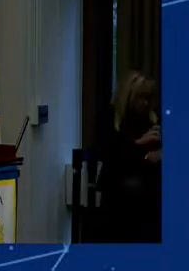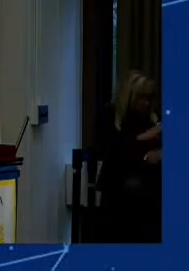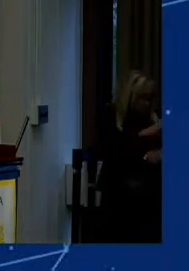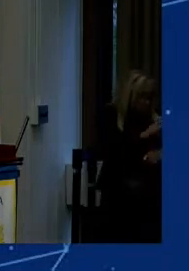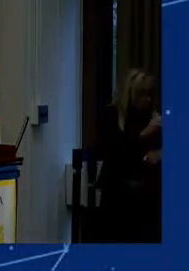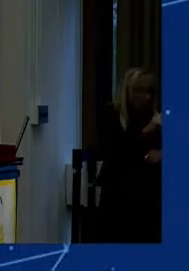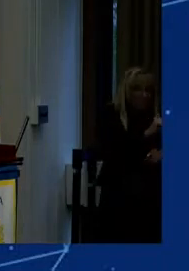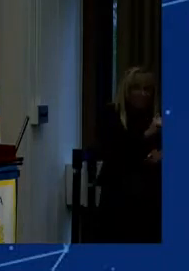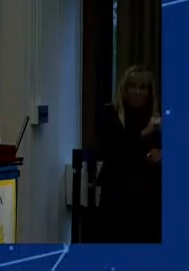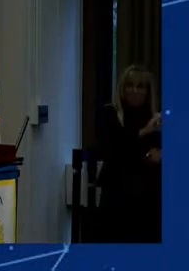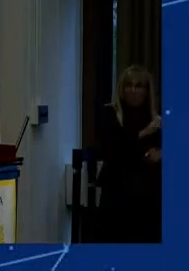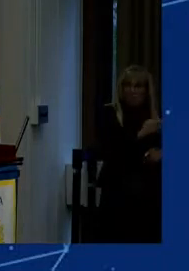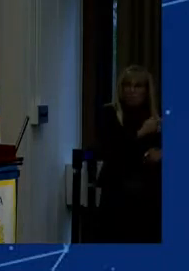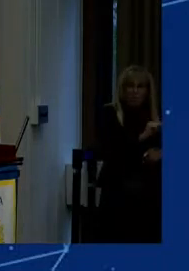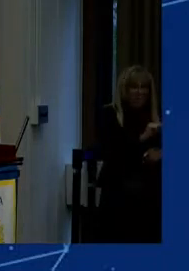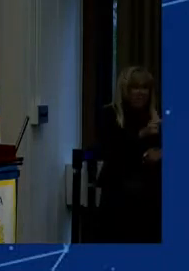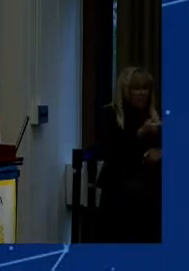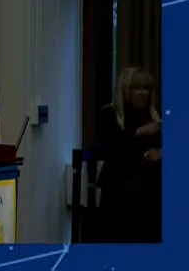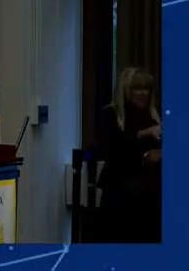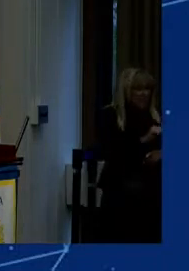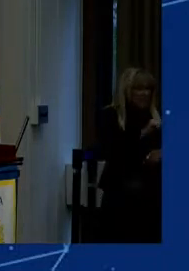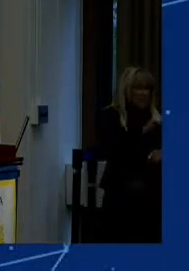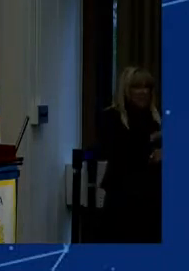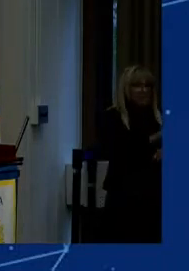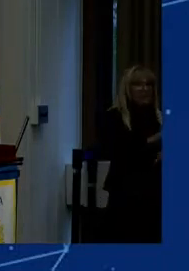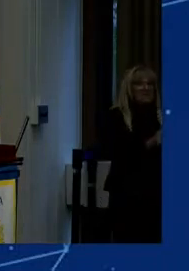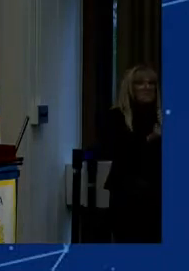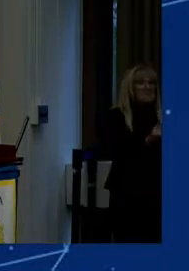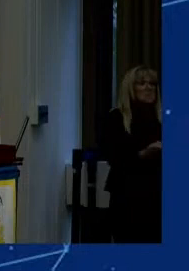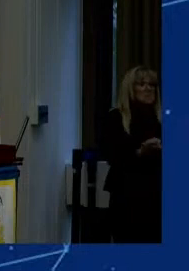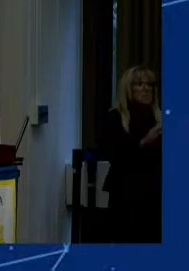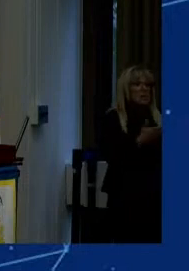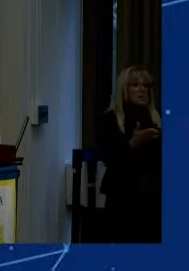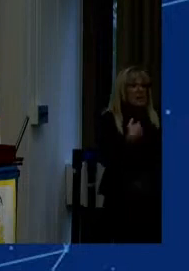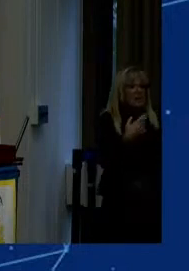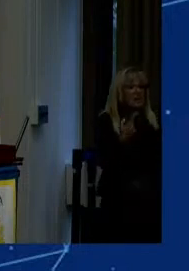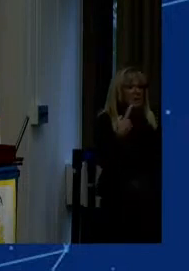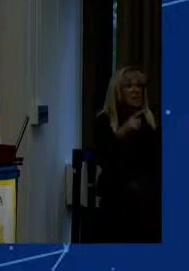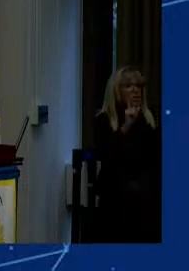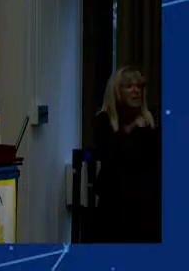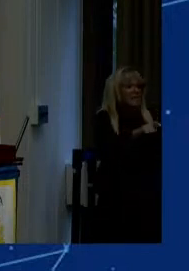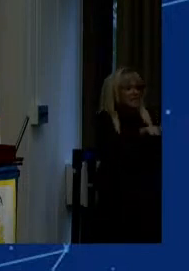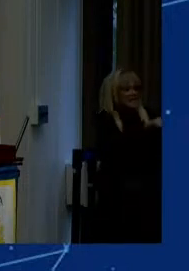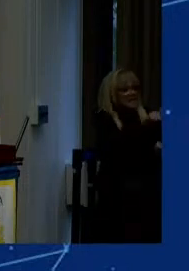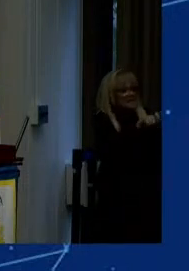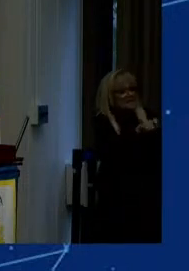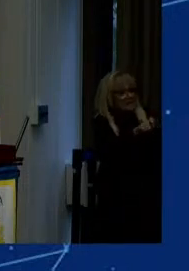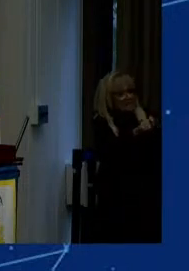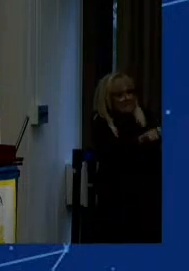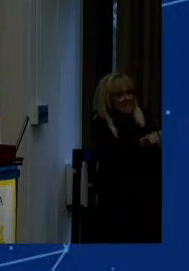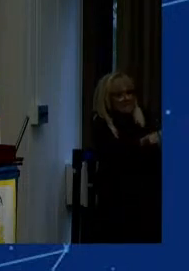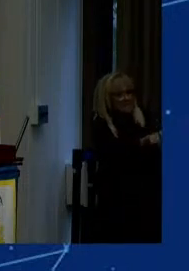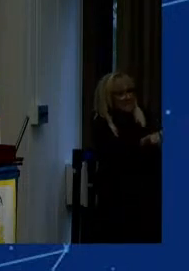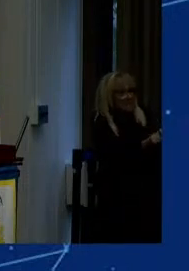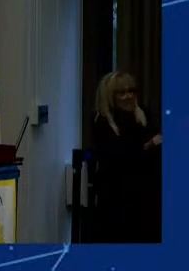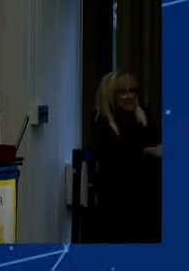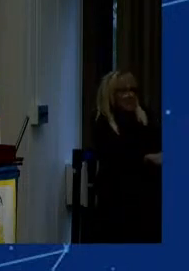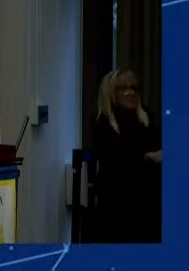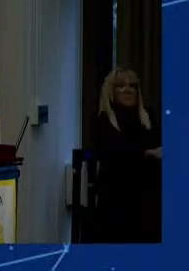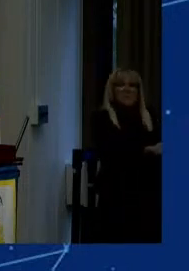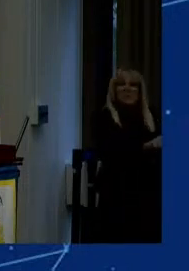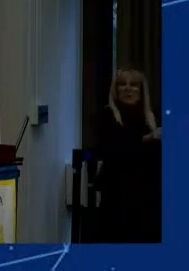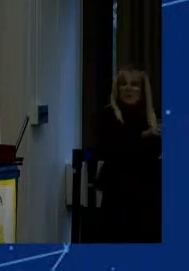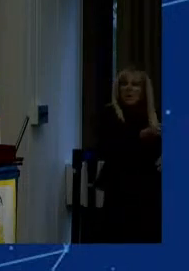the most important piece that I found was to be as specific as possible. So just like some of the other